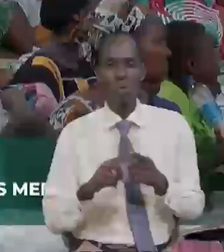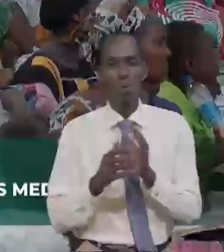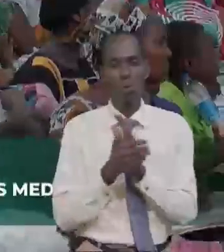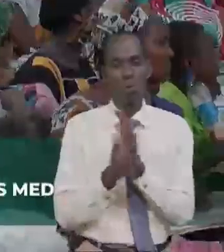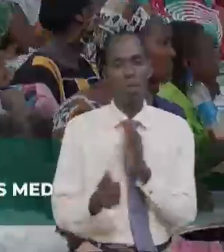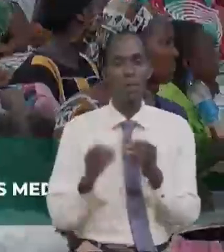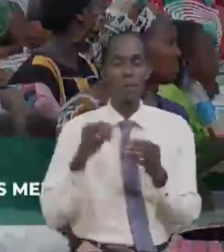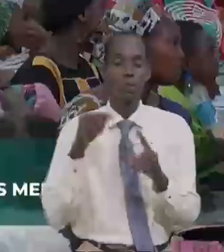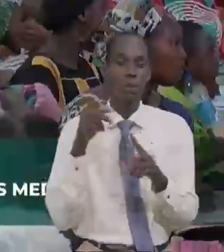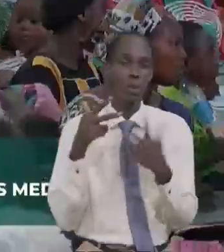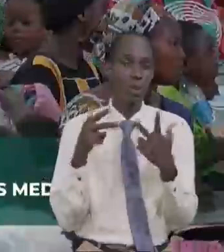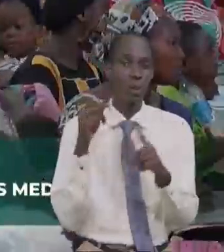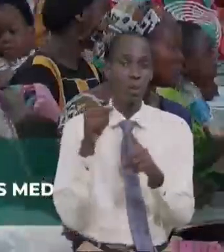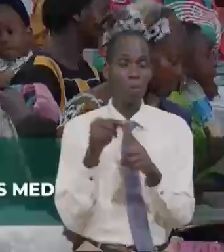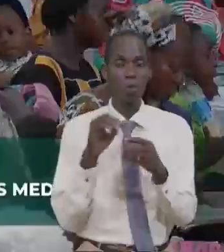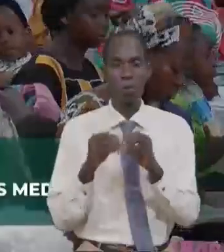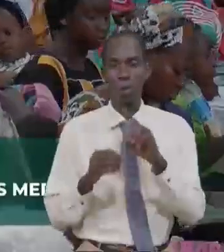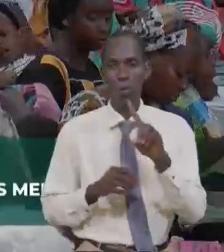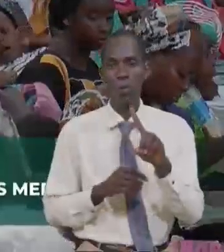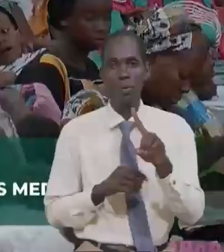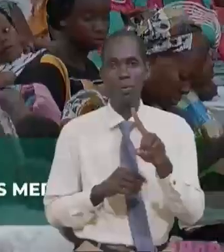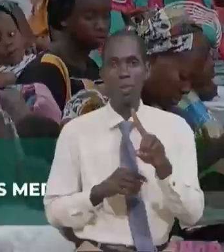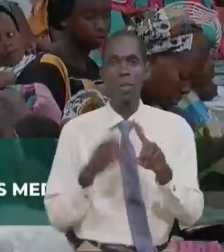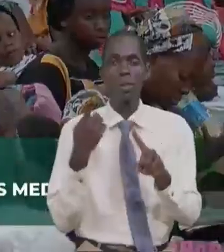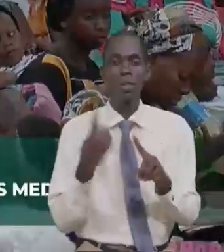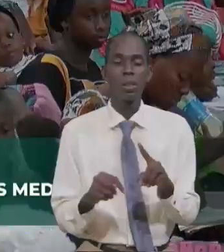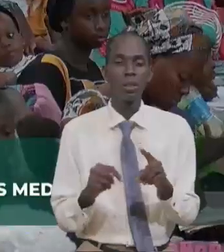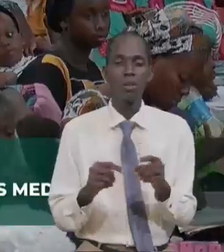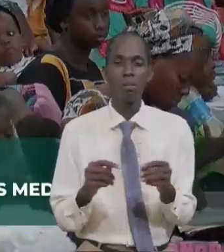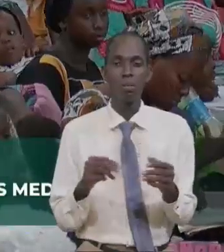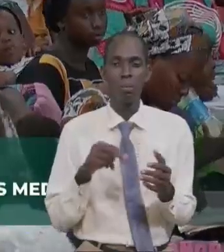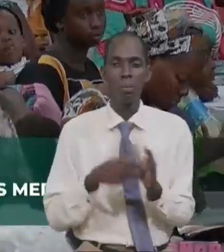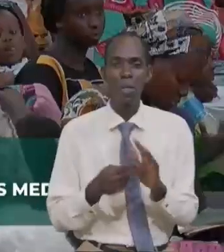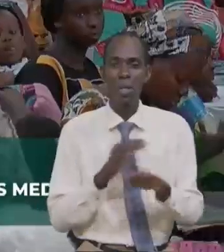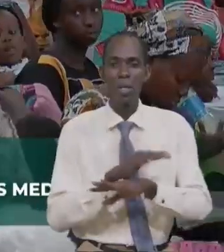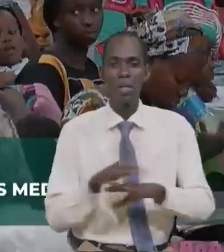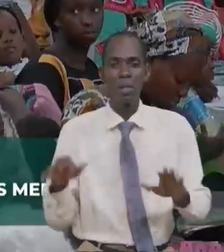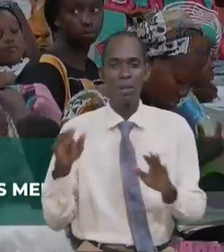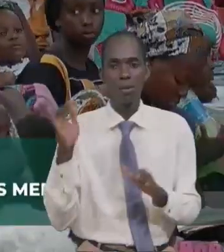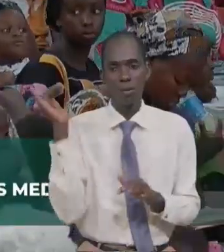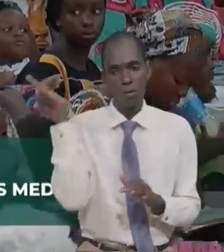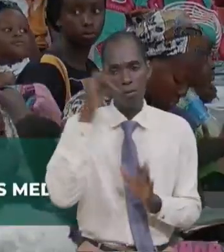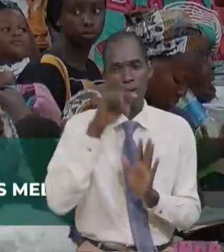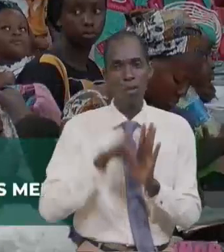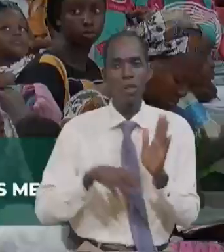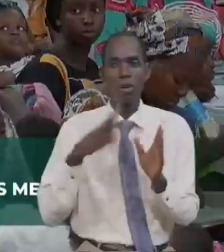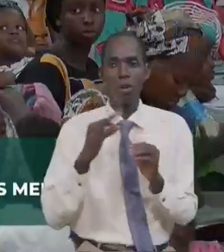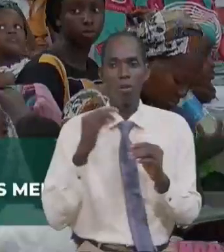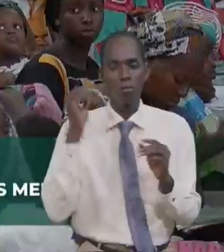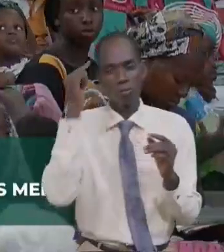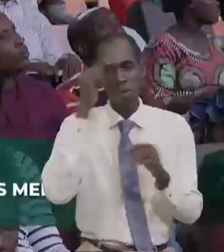thoughtless mediocres. Meaningless foolishness of thoughtless mediocres. Now,